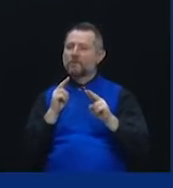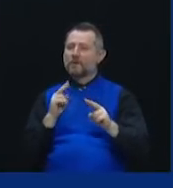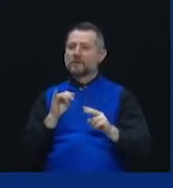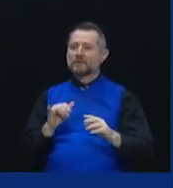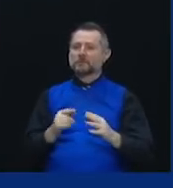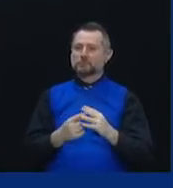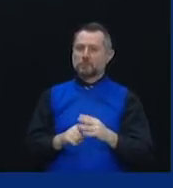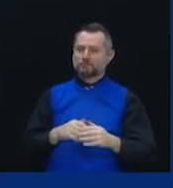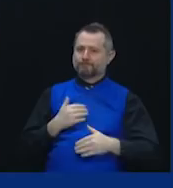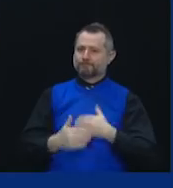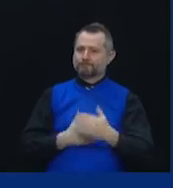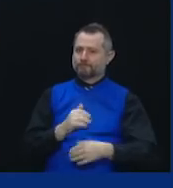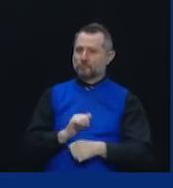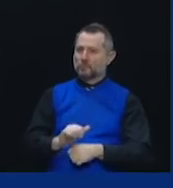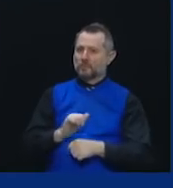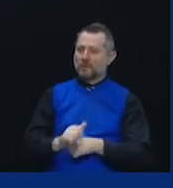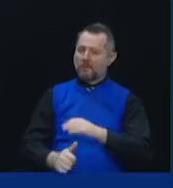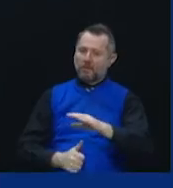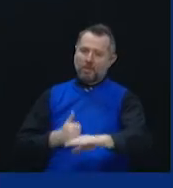on it immediately. Thank you.